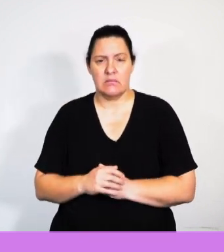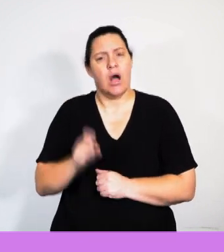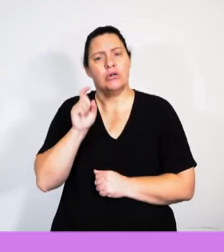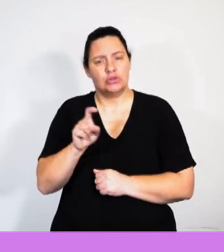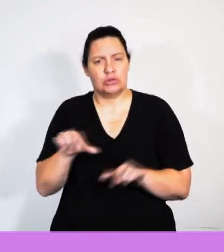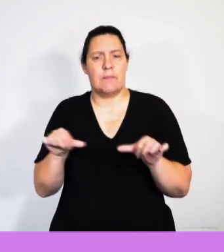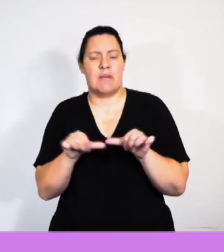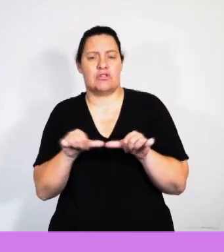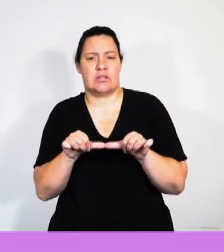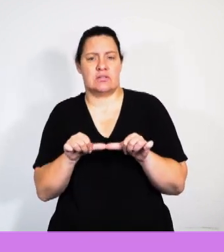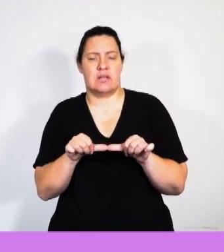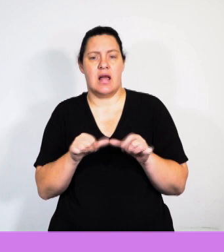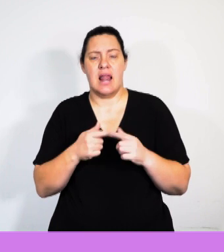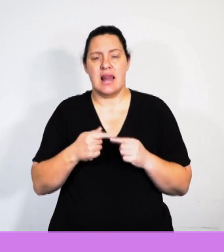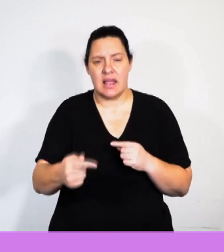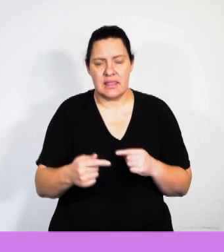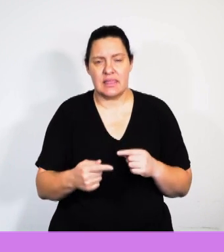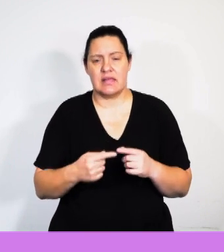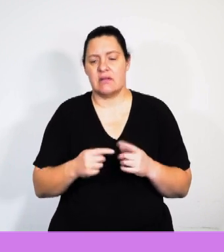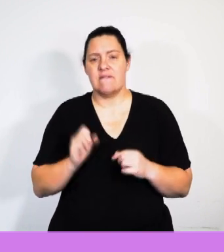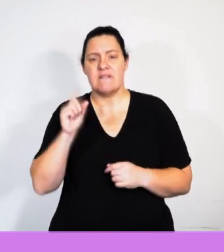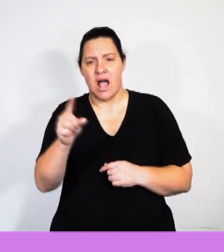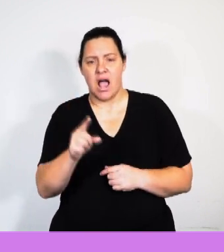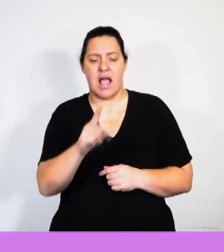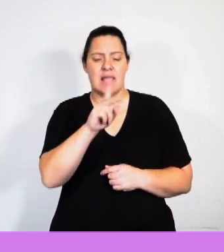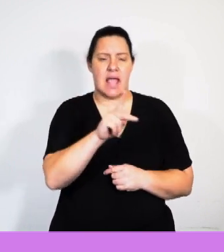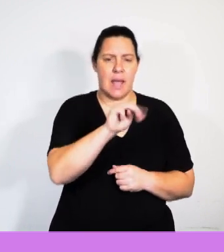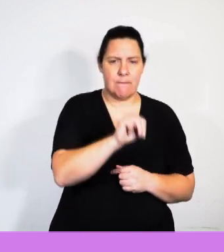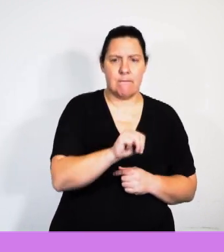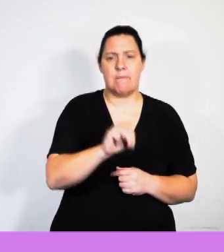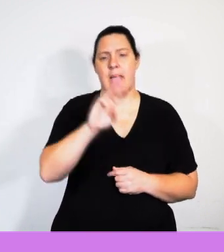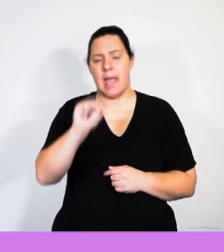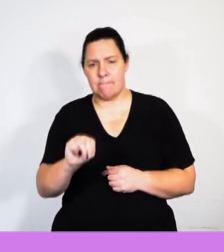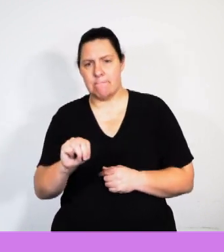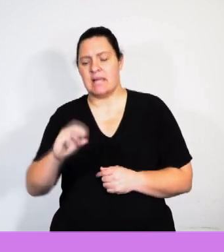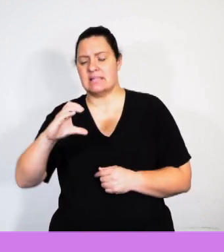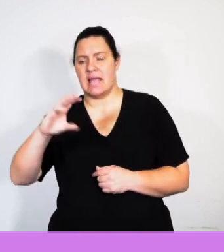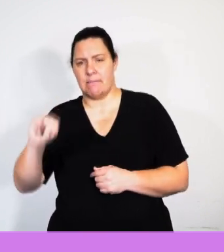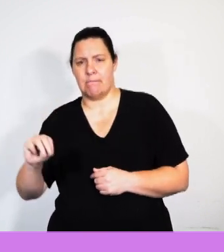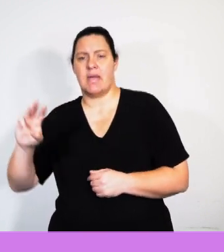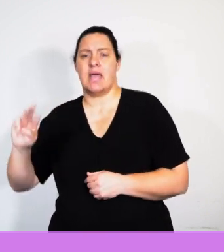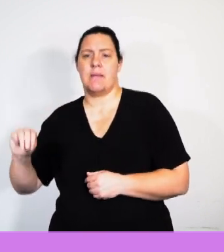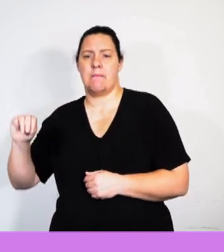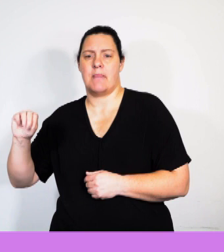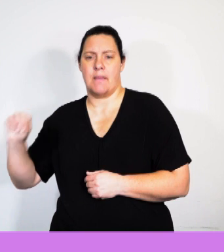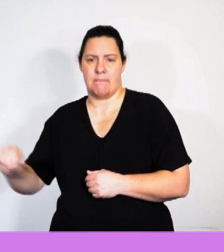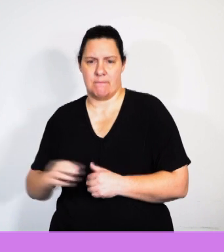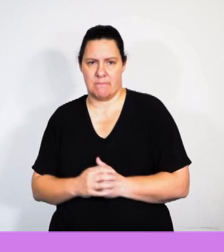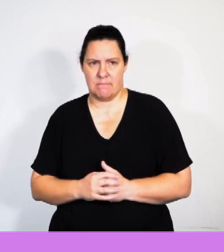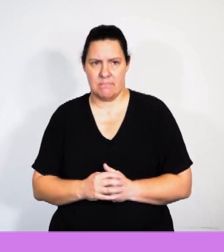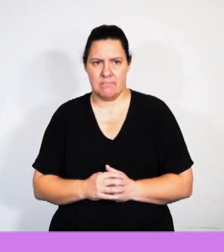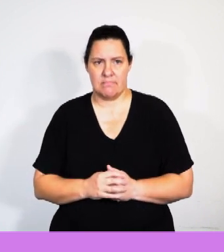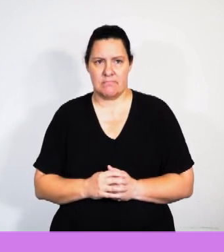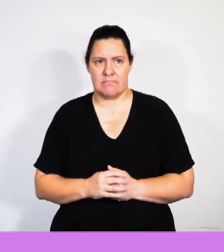you should be able to measure length, distance in kilometers, meters, centimeters, and